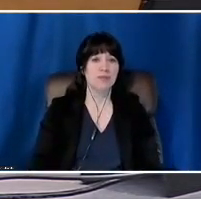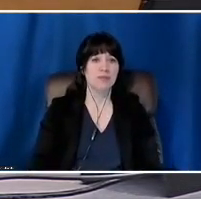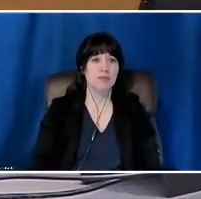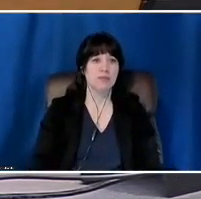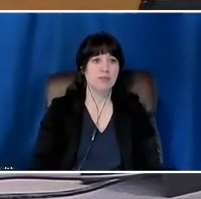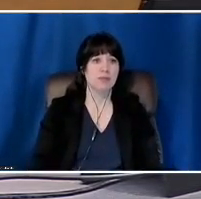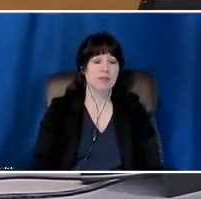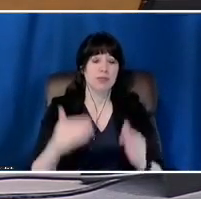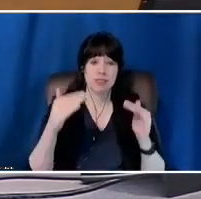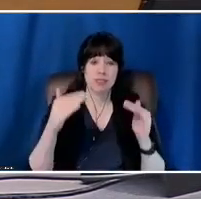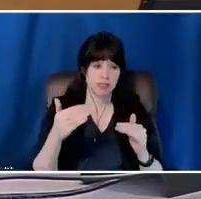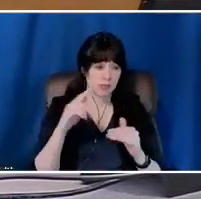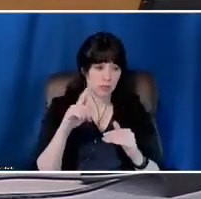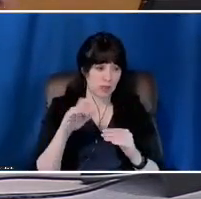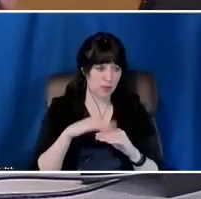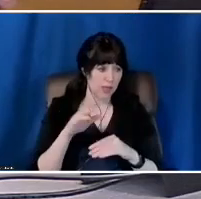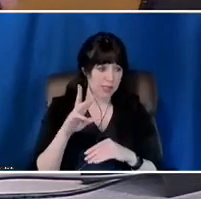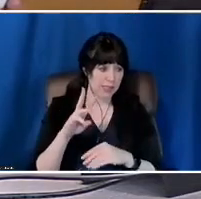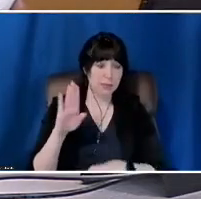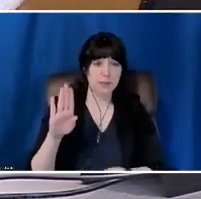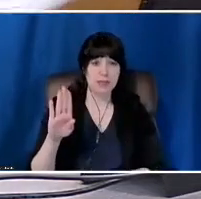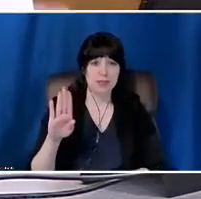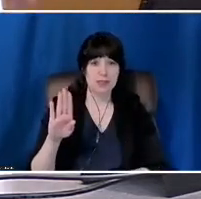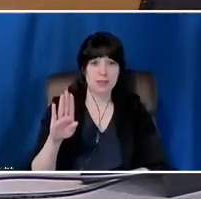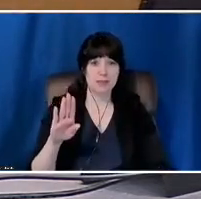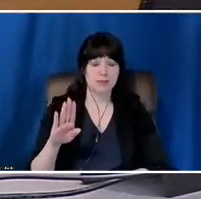How about item 6B?